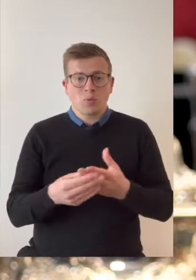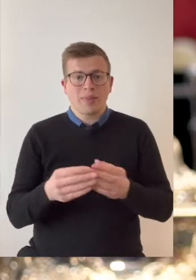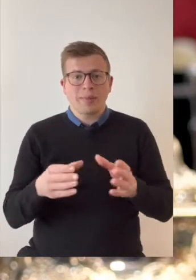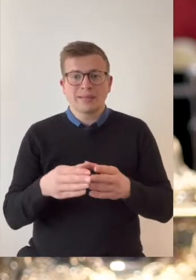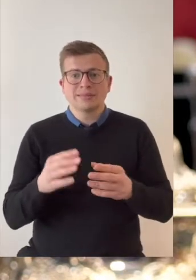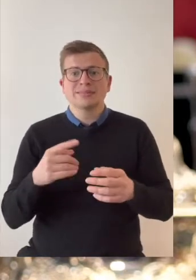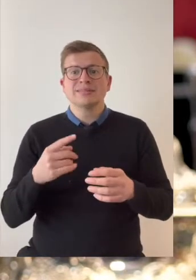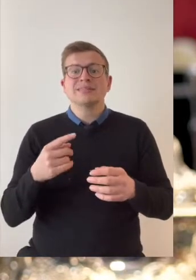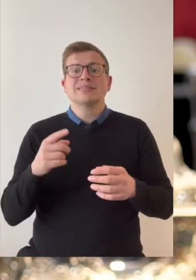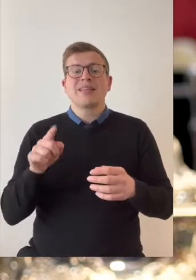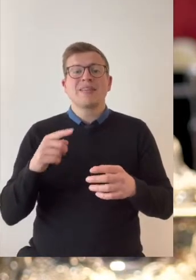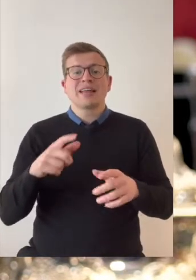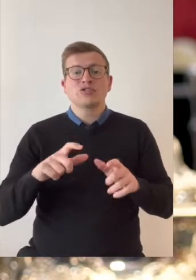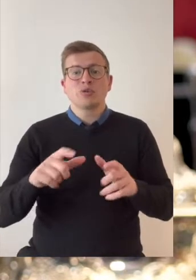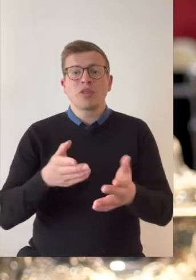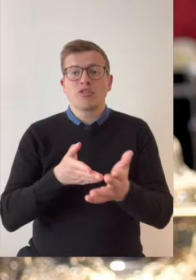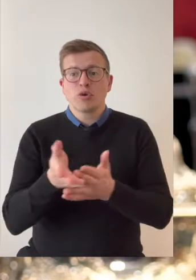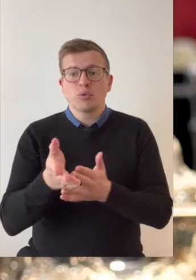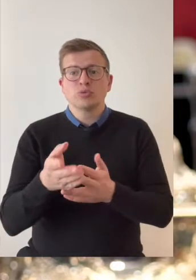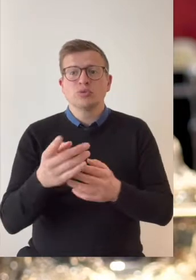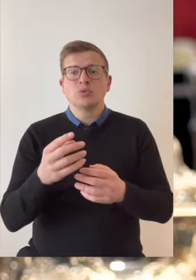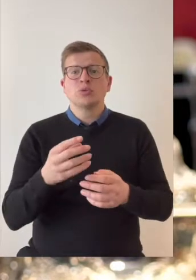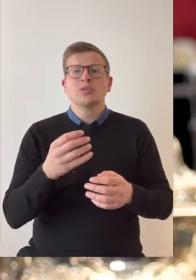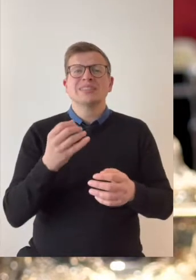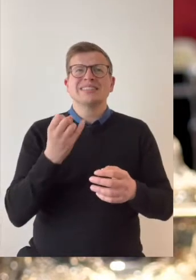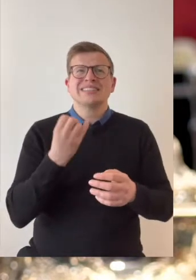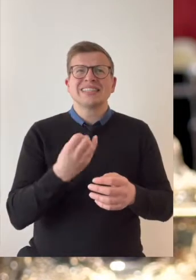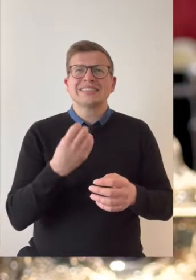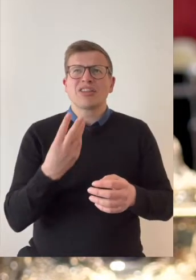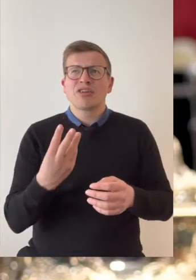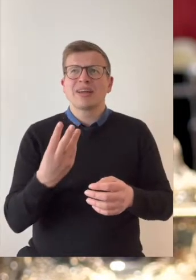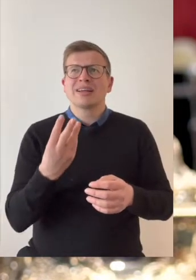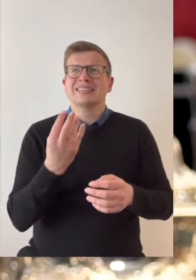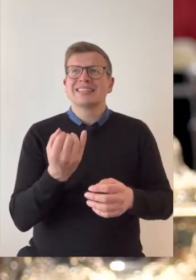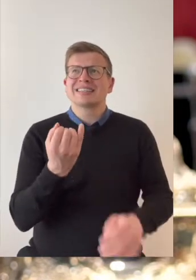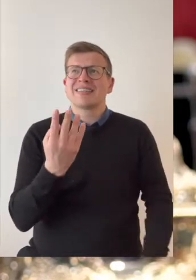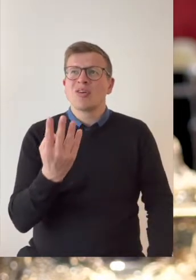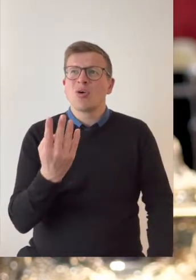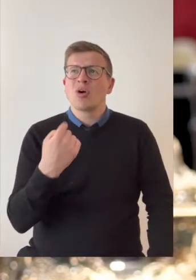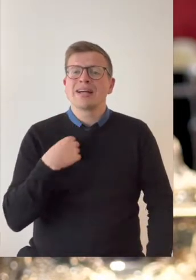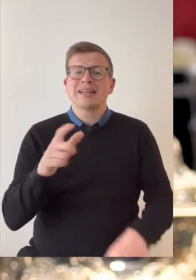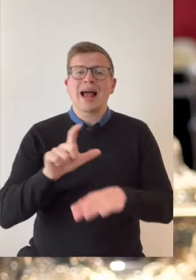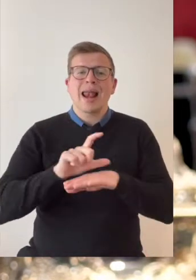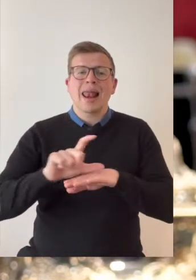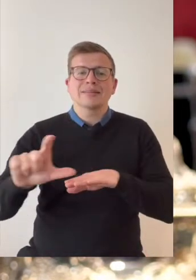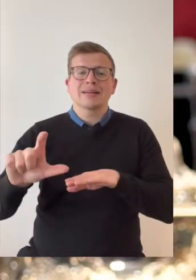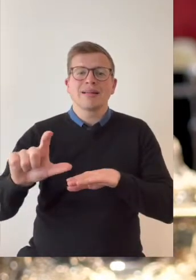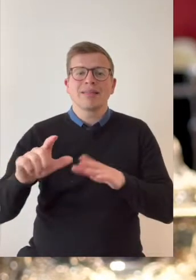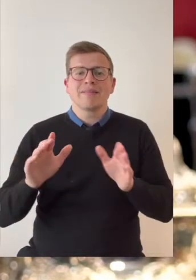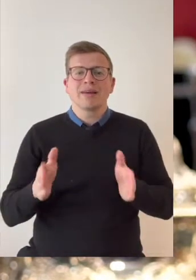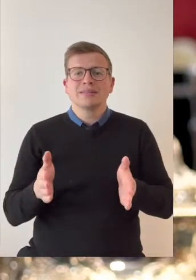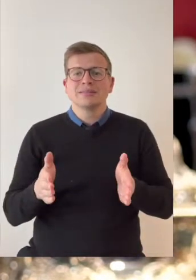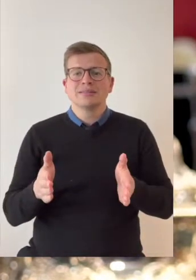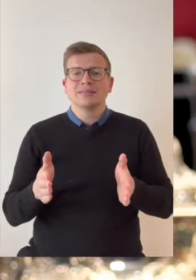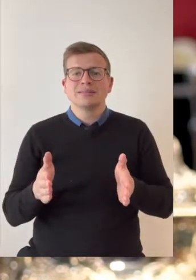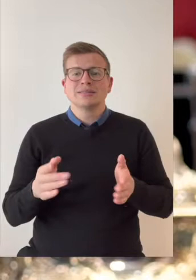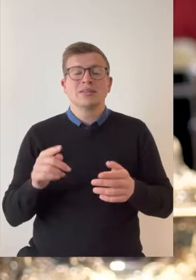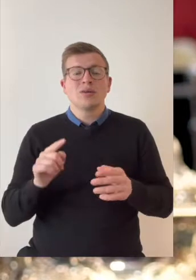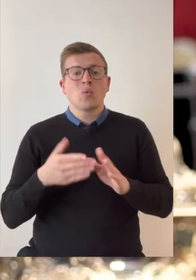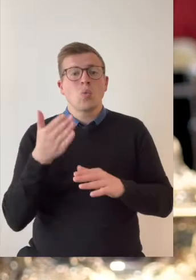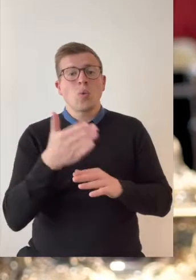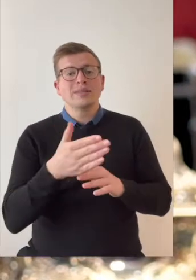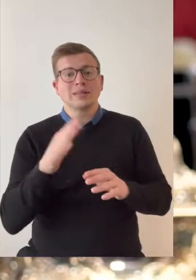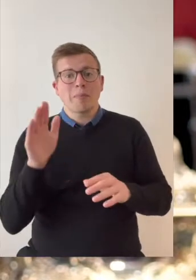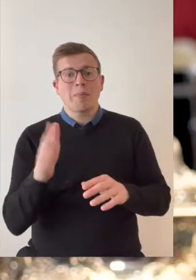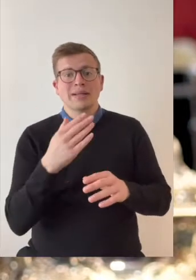to, what were we on, 63, 64. I had a classical phase, went through and passed for the Royal